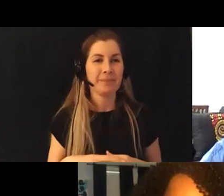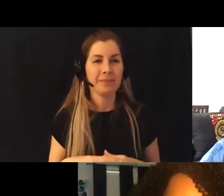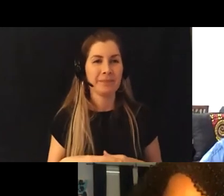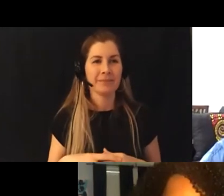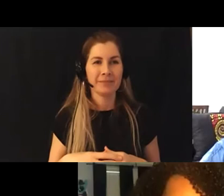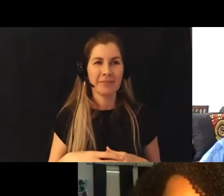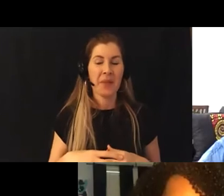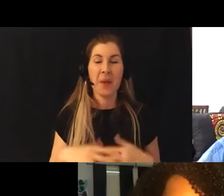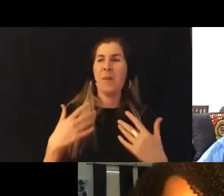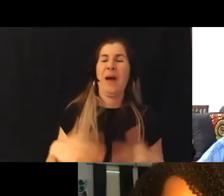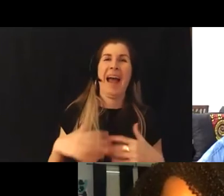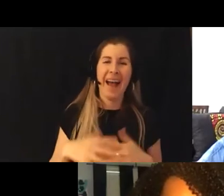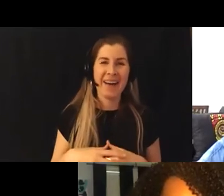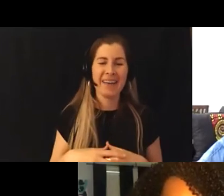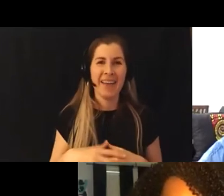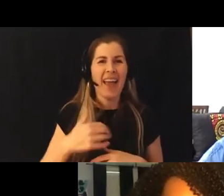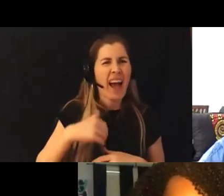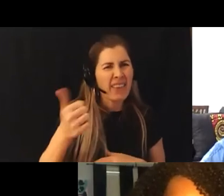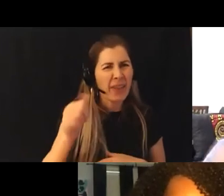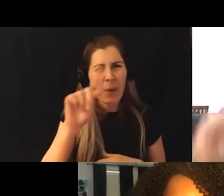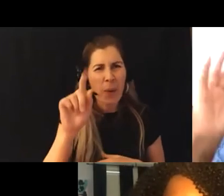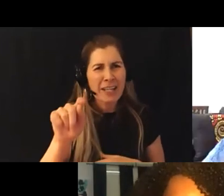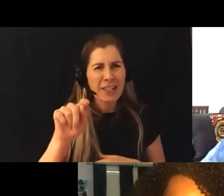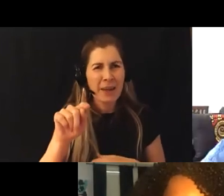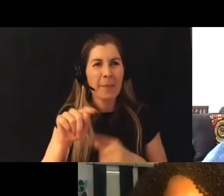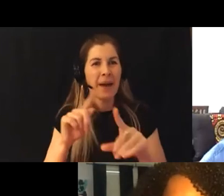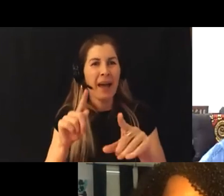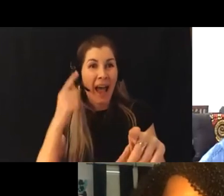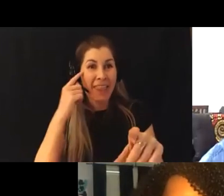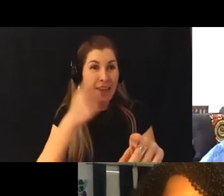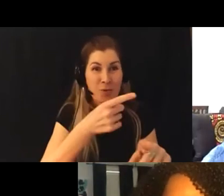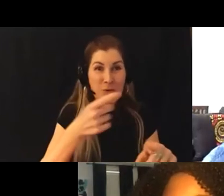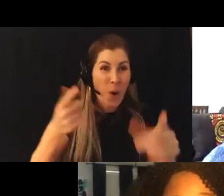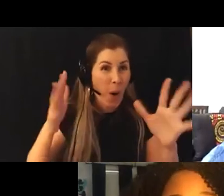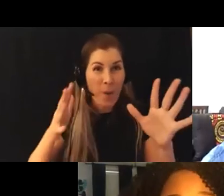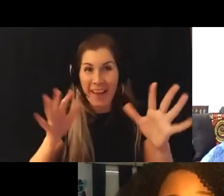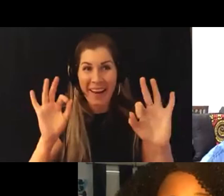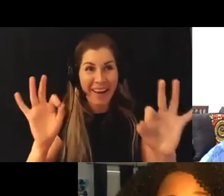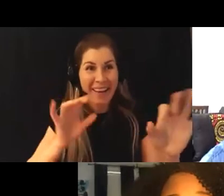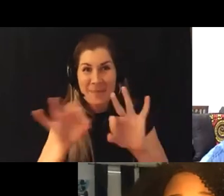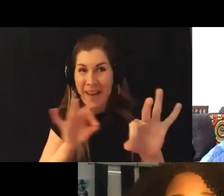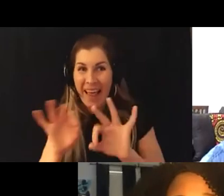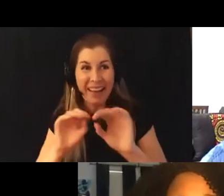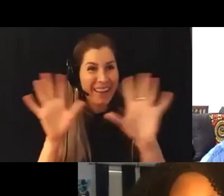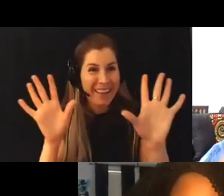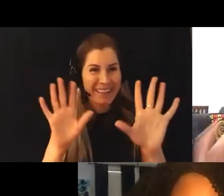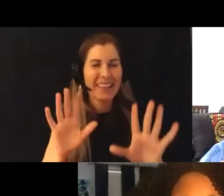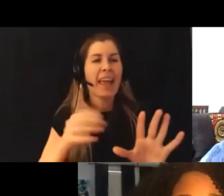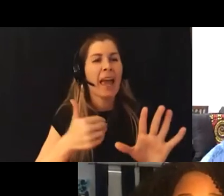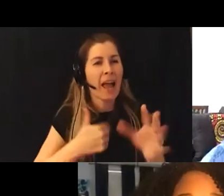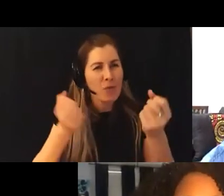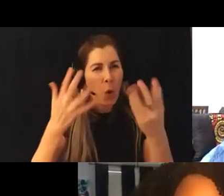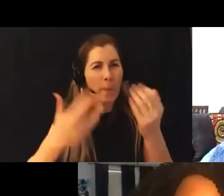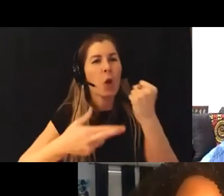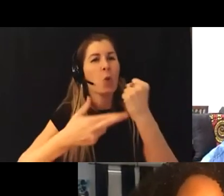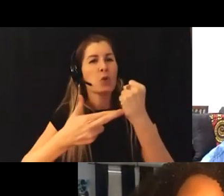Wow. I had another question about professional development, but I feel like you all dropped the hatchet on that. I think that the resources that you put in